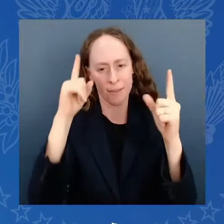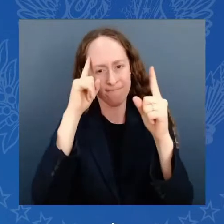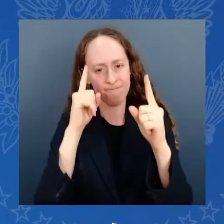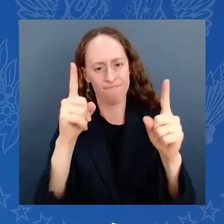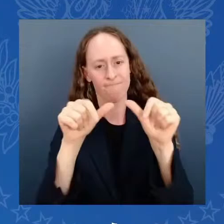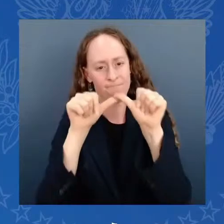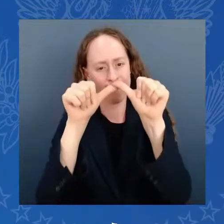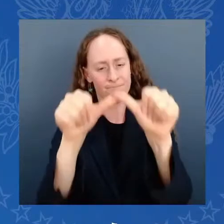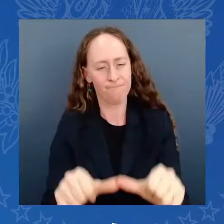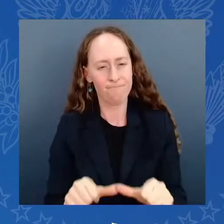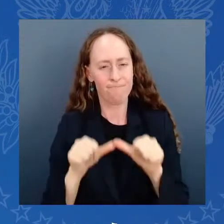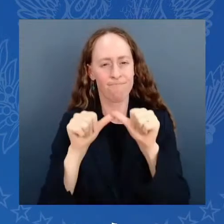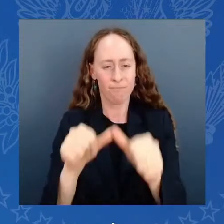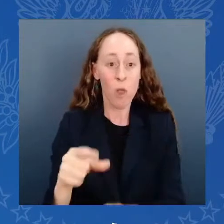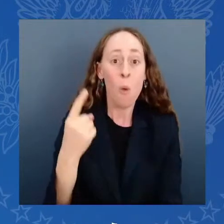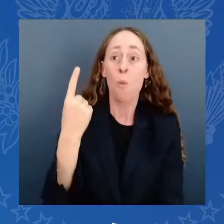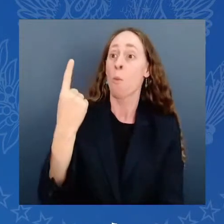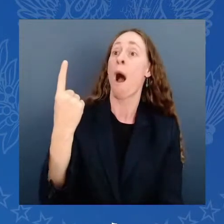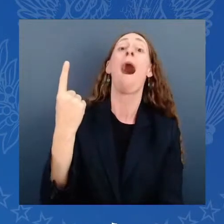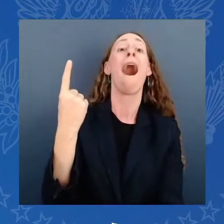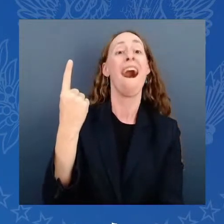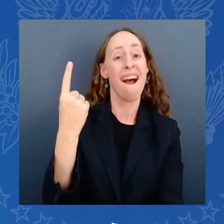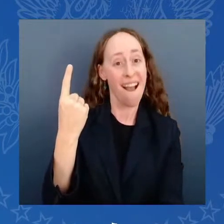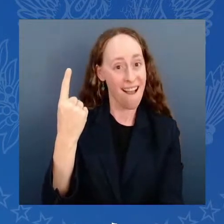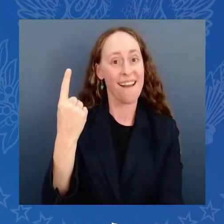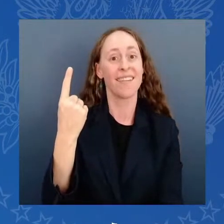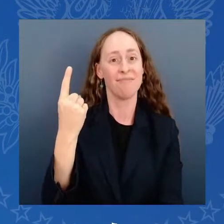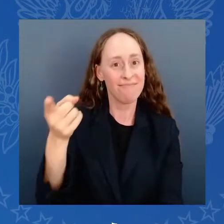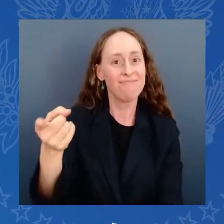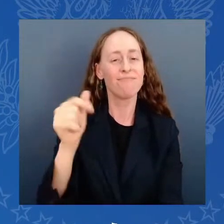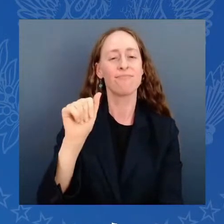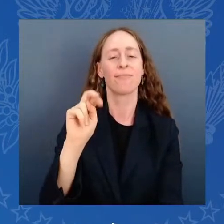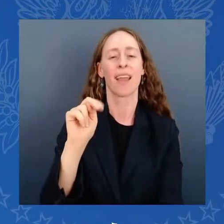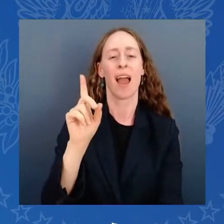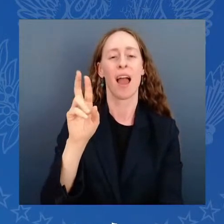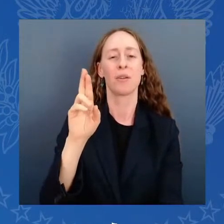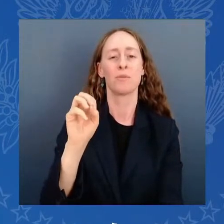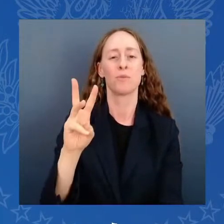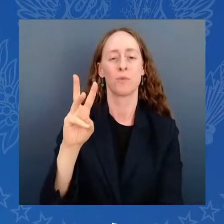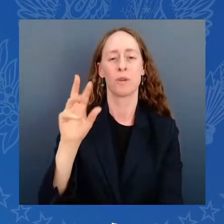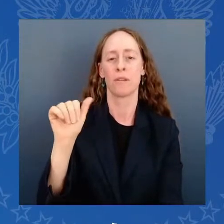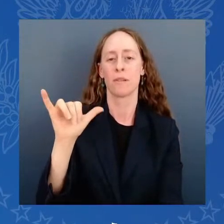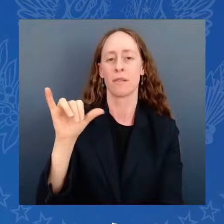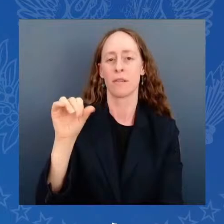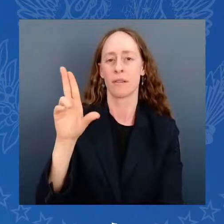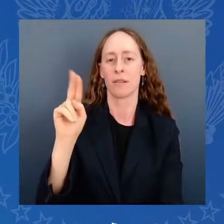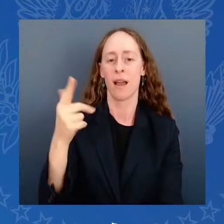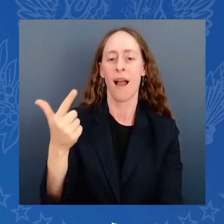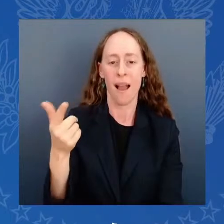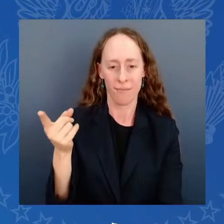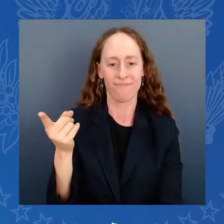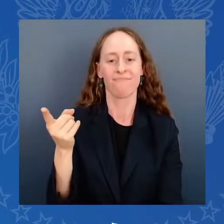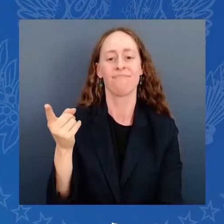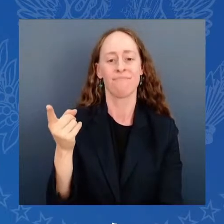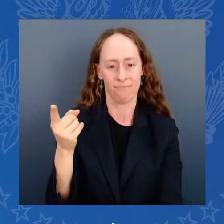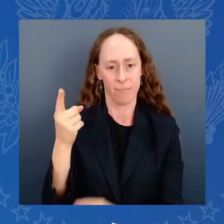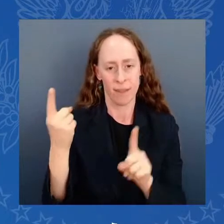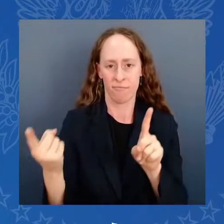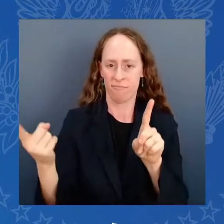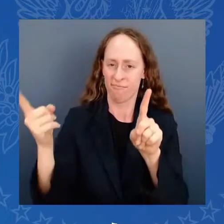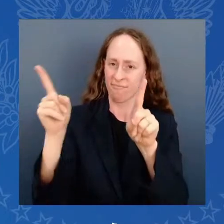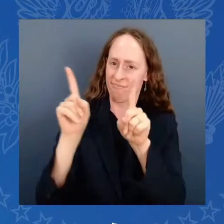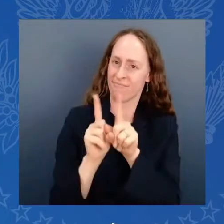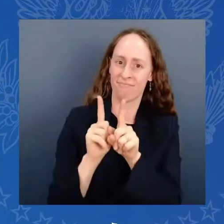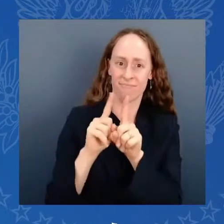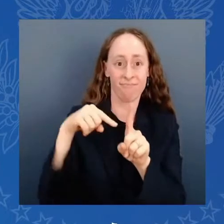of Martin Luther King Jr. as a lieutenant in the movement they forged as much as any. Upon awarding Ambassador Young the